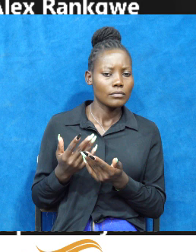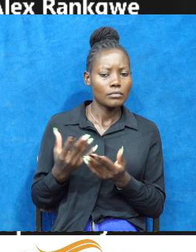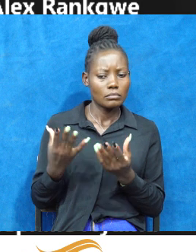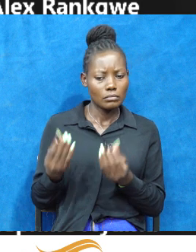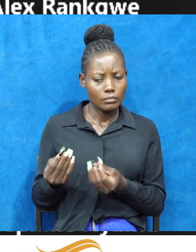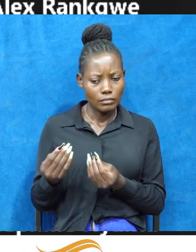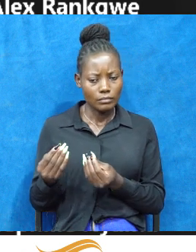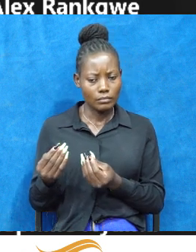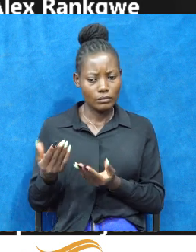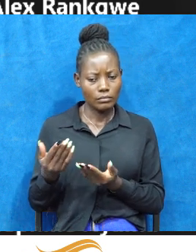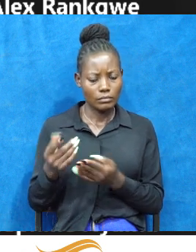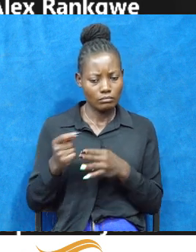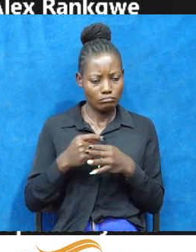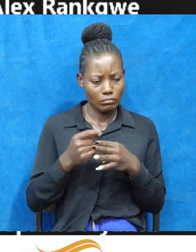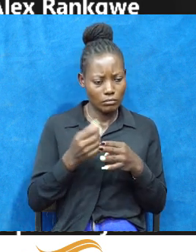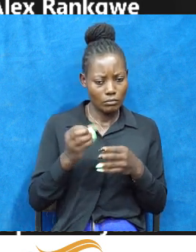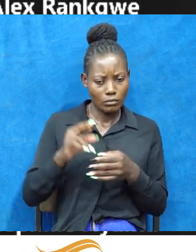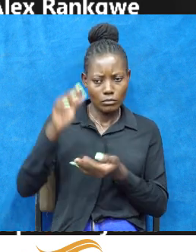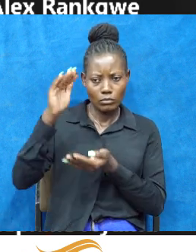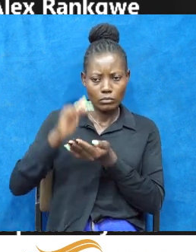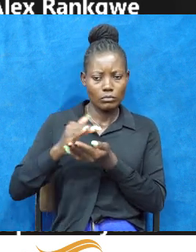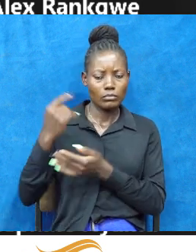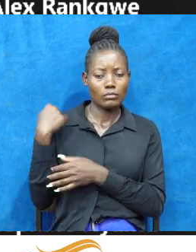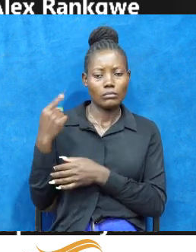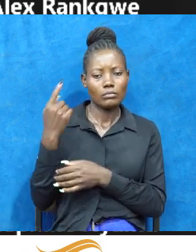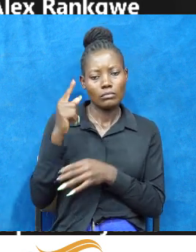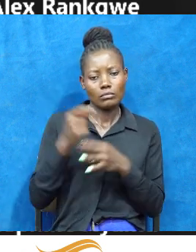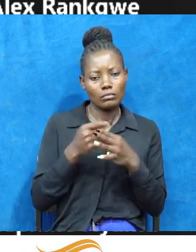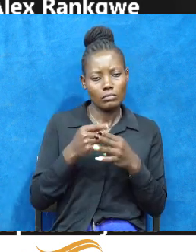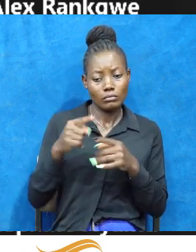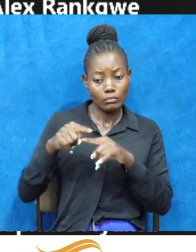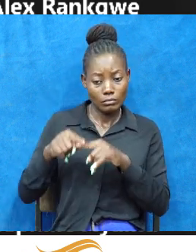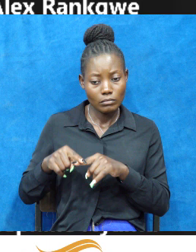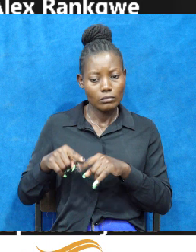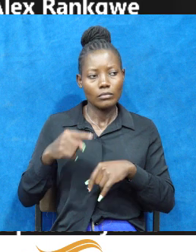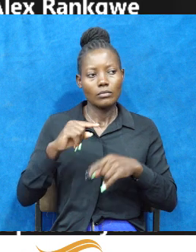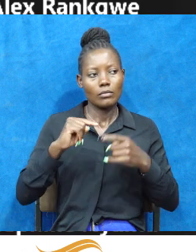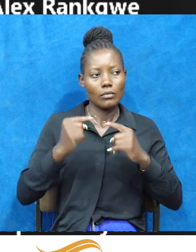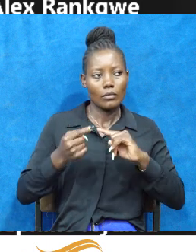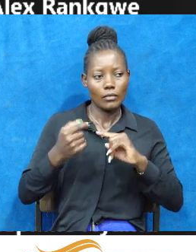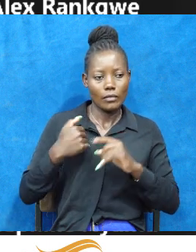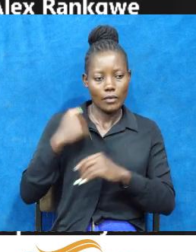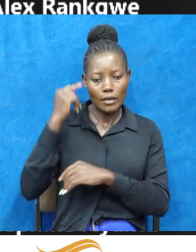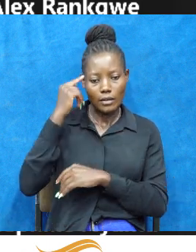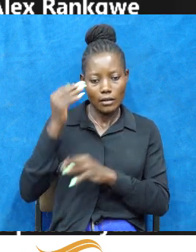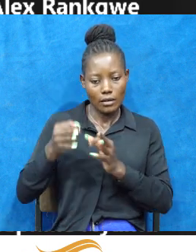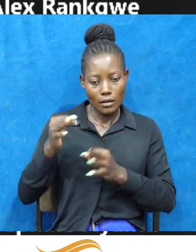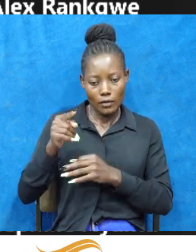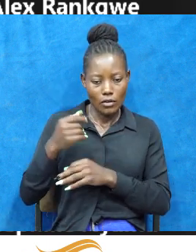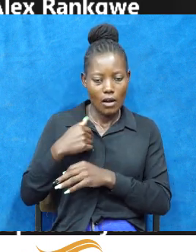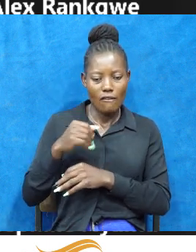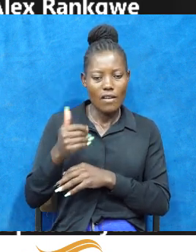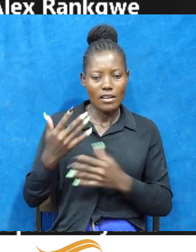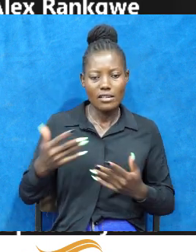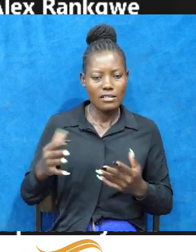simplify the sessions or reduce the number of sessions? It depends on the injury. I think if you have anything